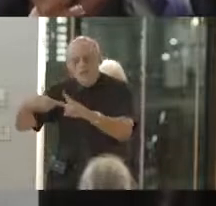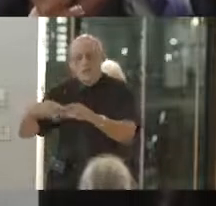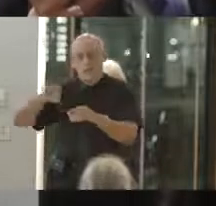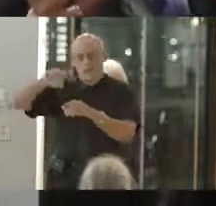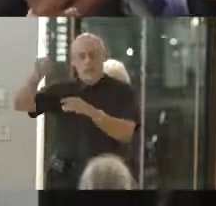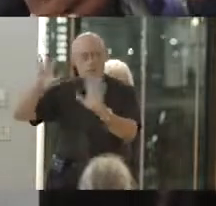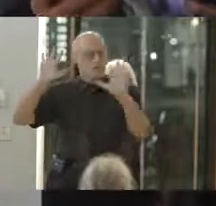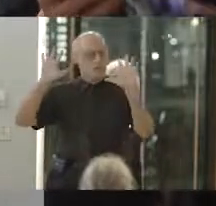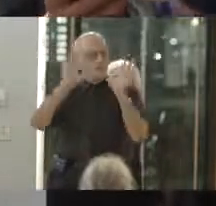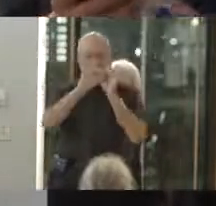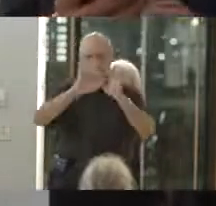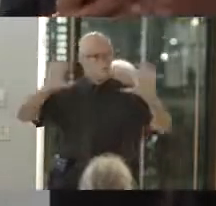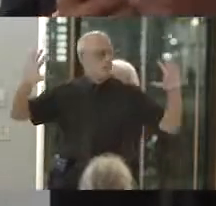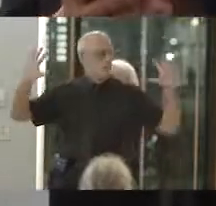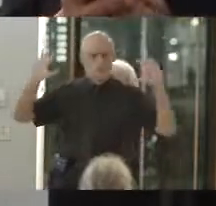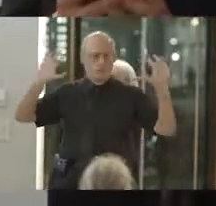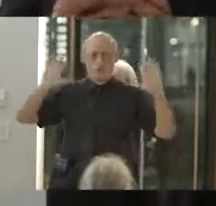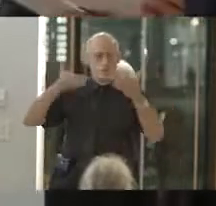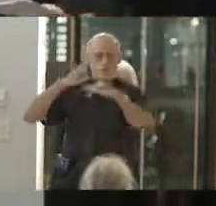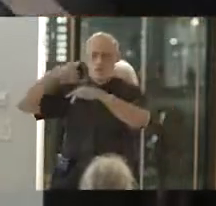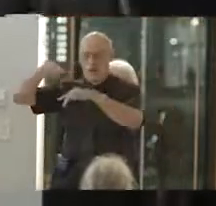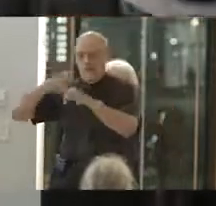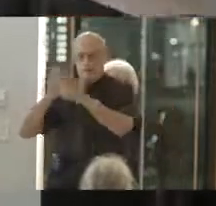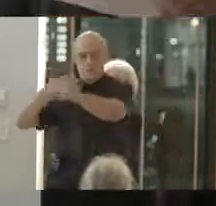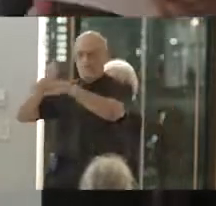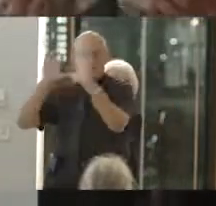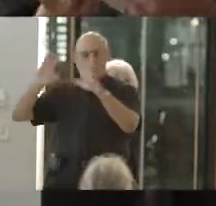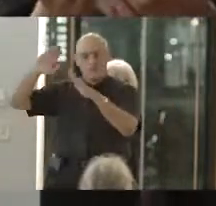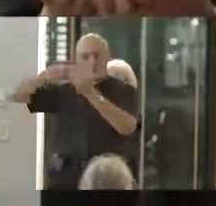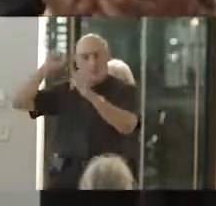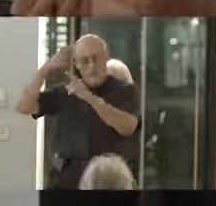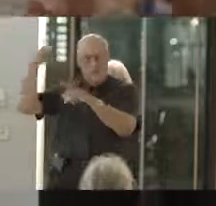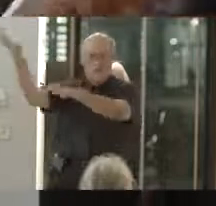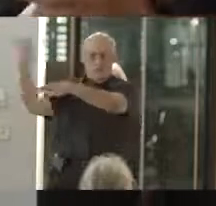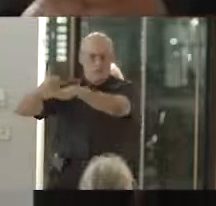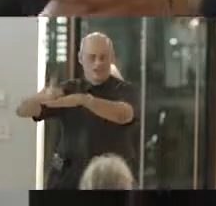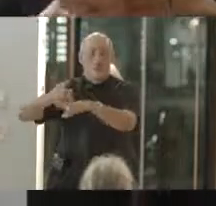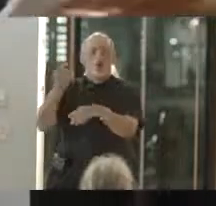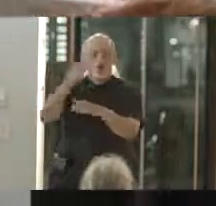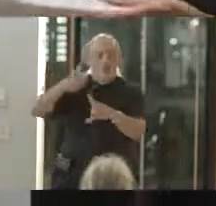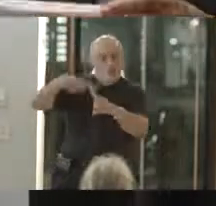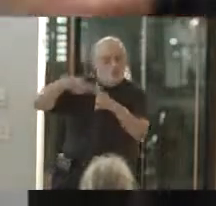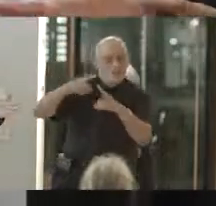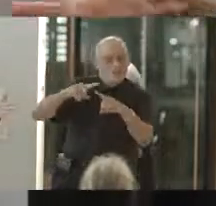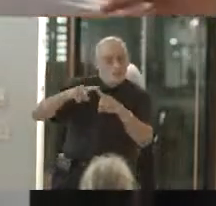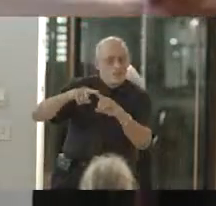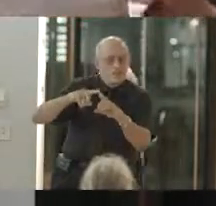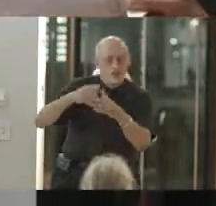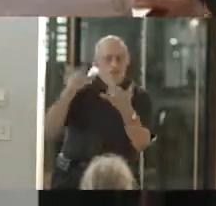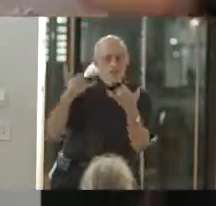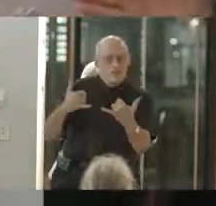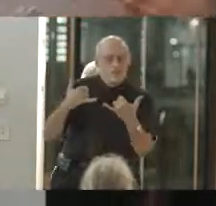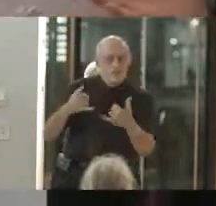pilot. We don't set pilot, first of all. That's the city of New York, and ground rent is based on